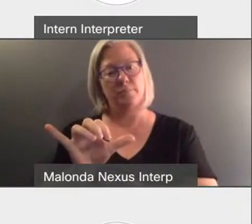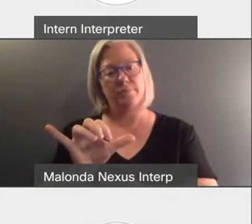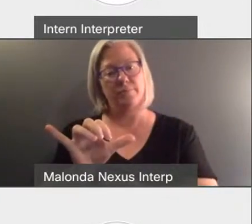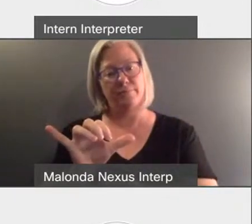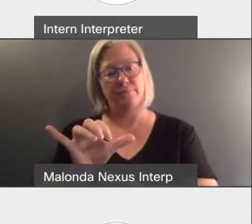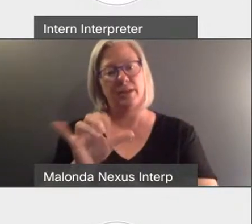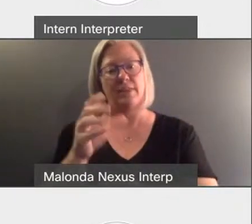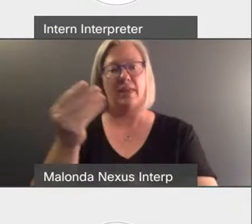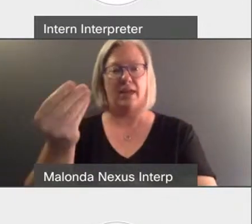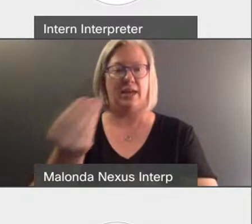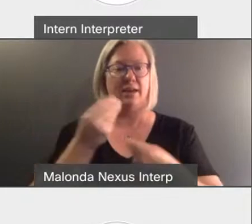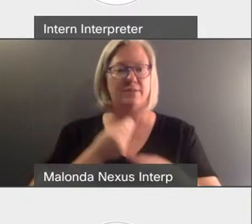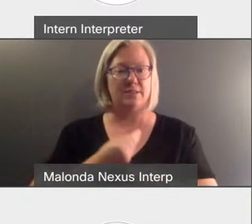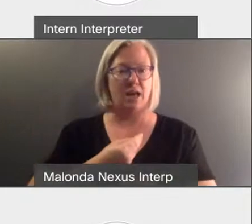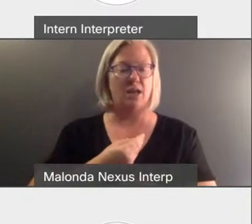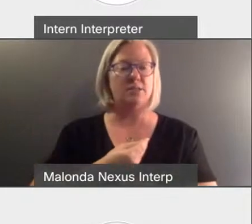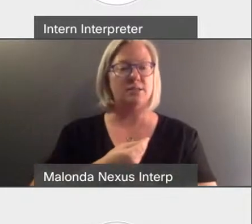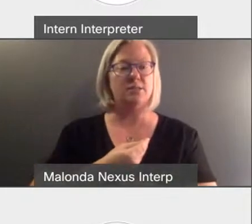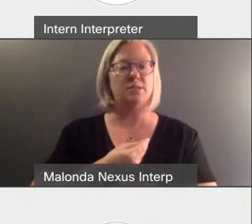gives us